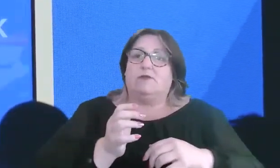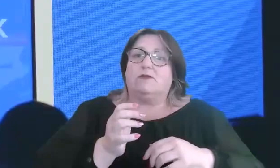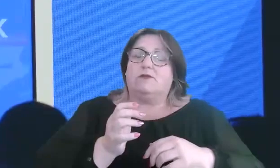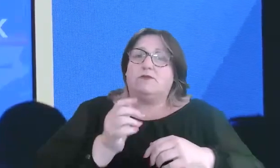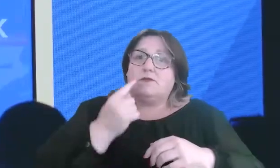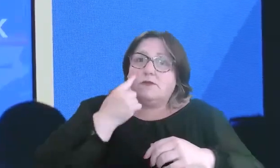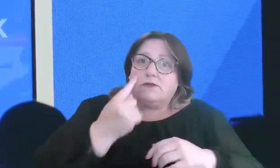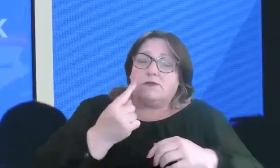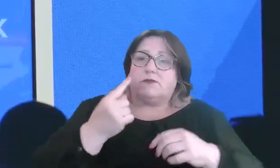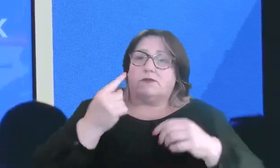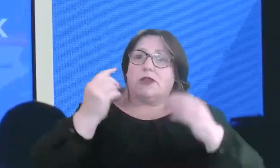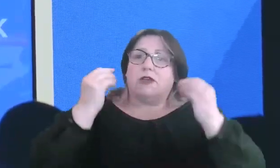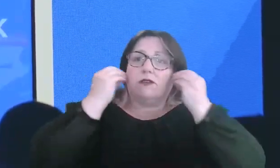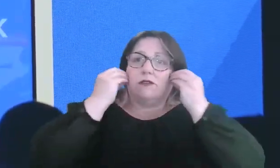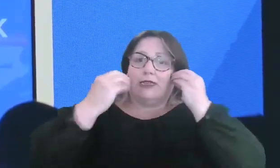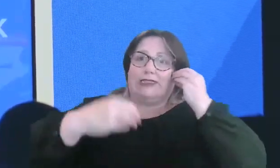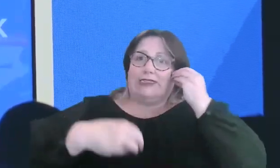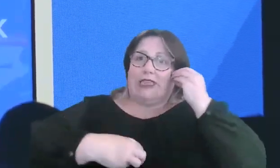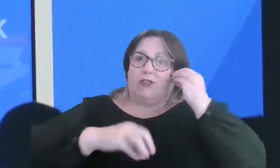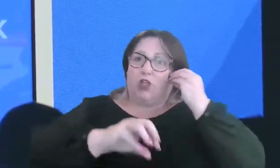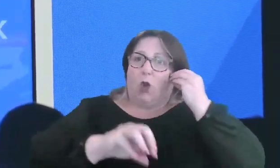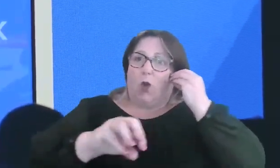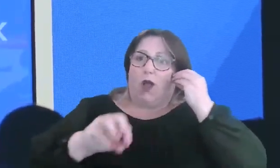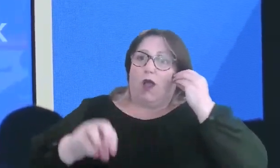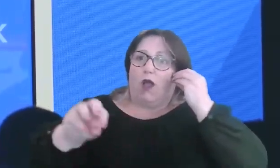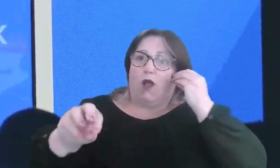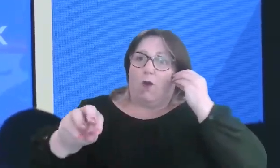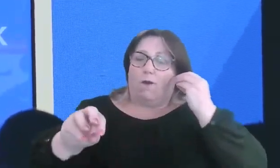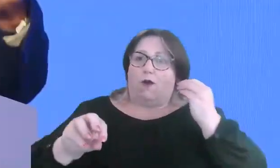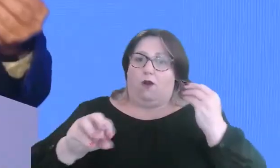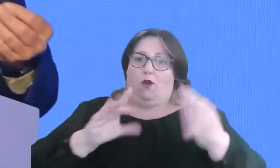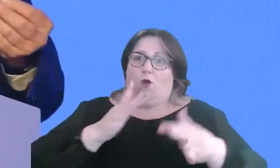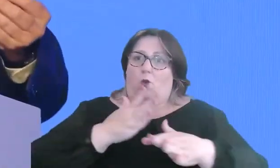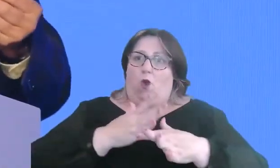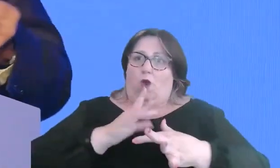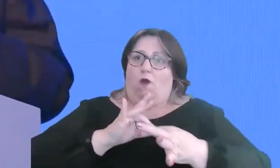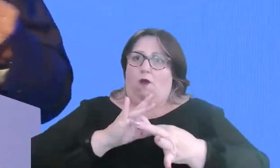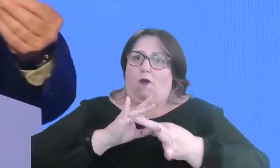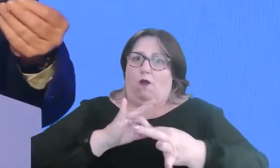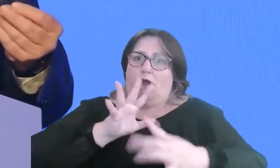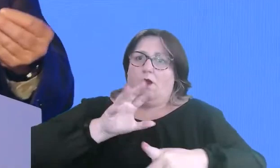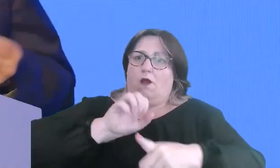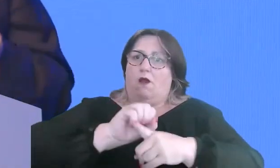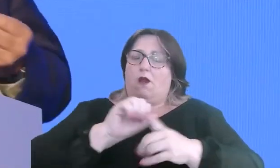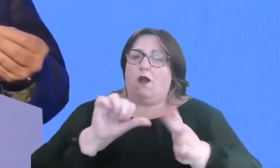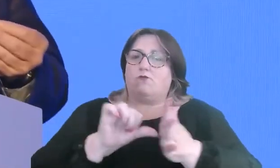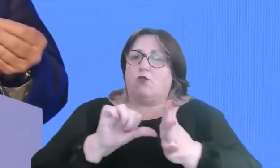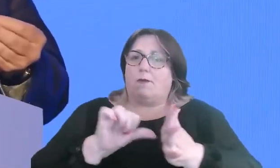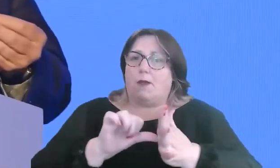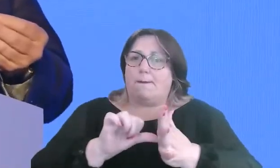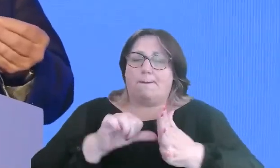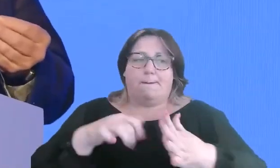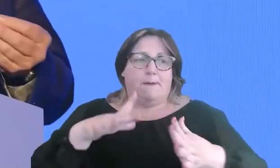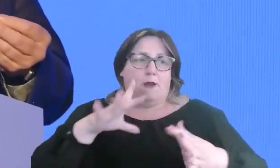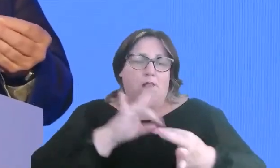working together to predict any problems someone might have. So whether it's health or other sectors, it's